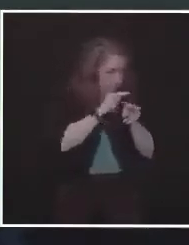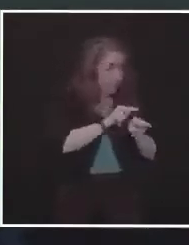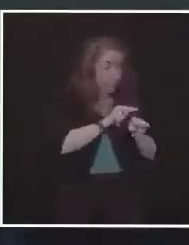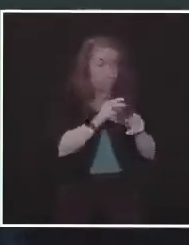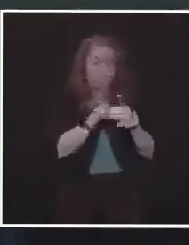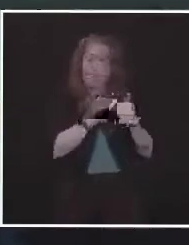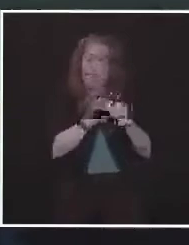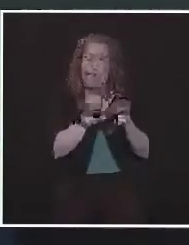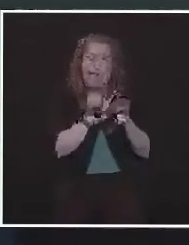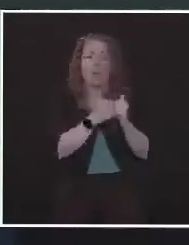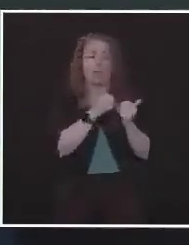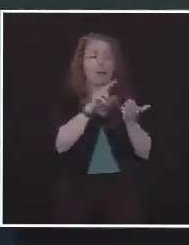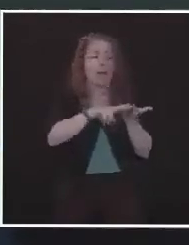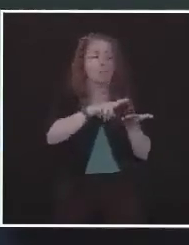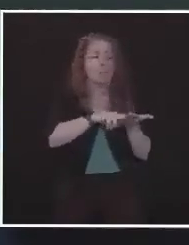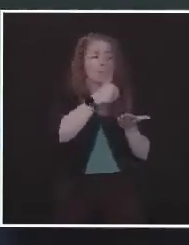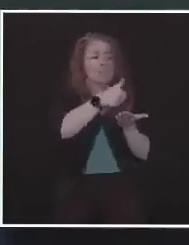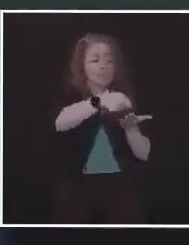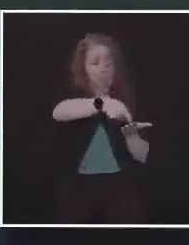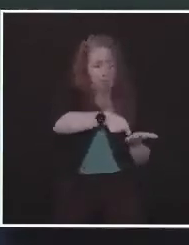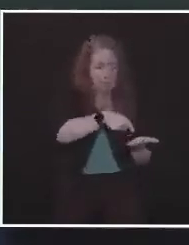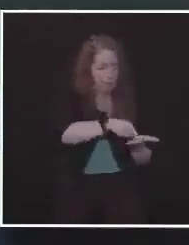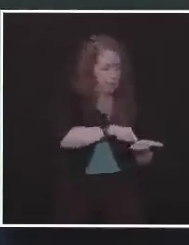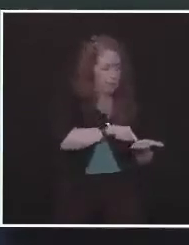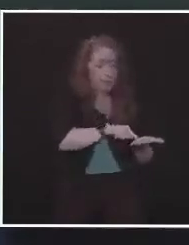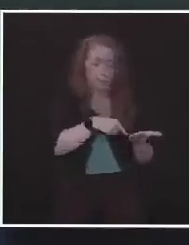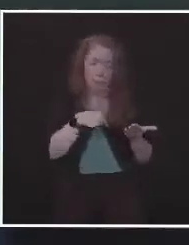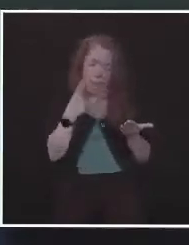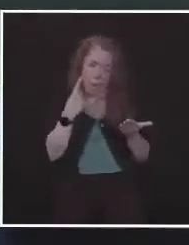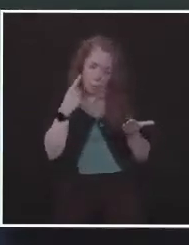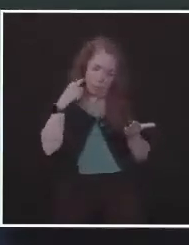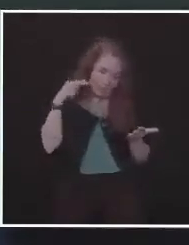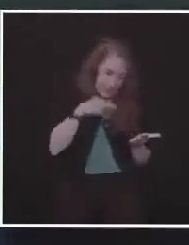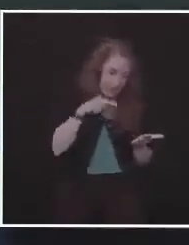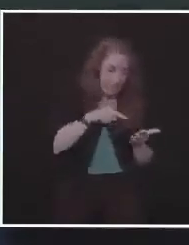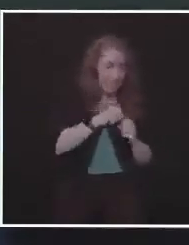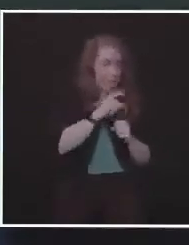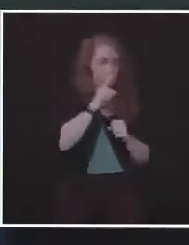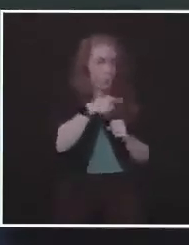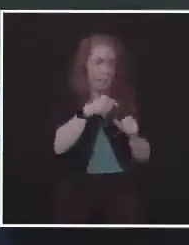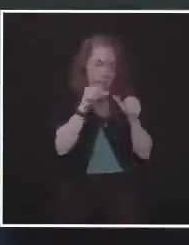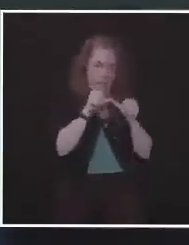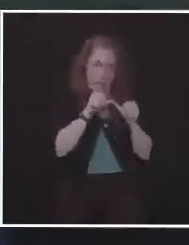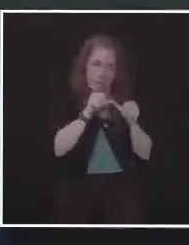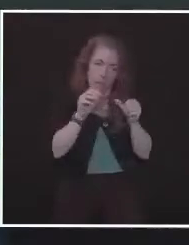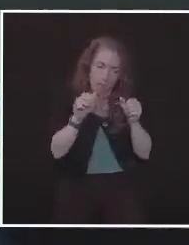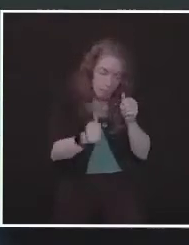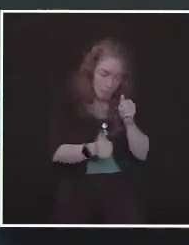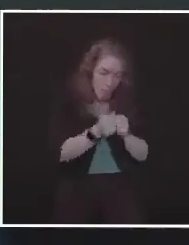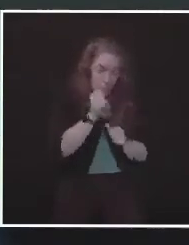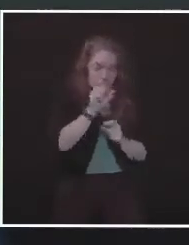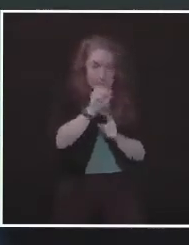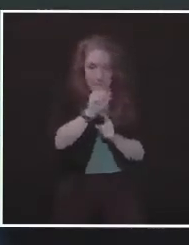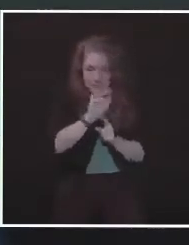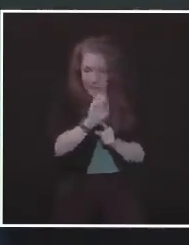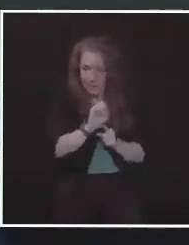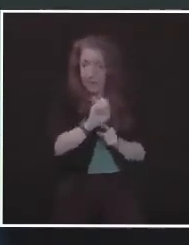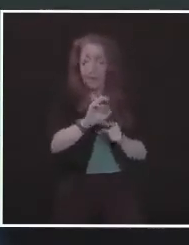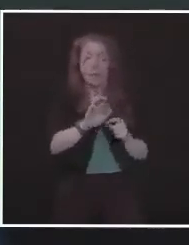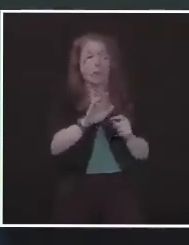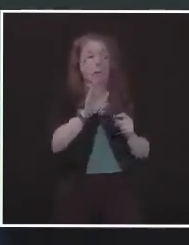that we ensure that we are doing things in the absolute safest way, that we understand the risk, and we're going to be constantly learning on every flight and